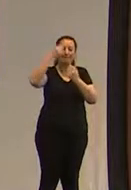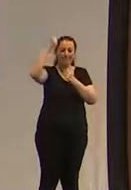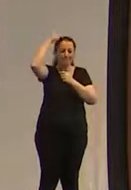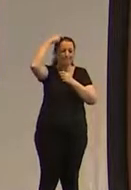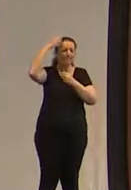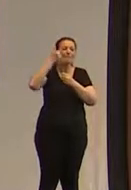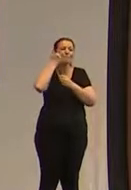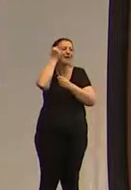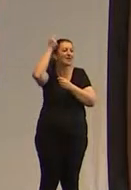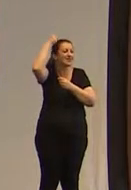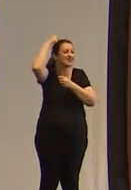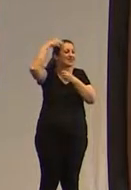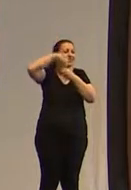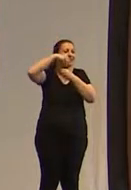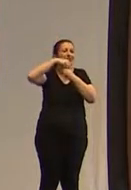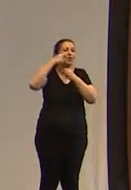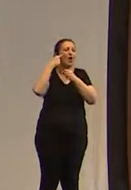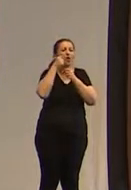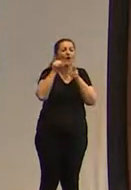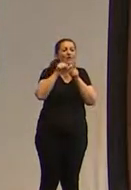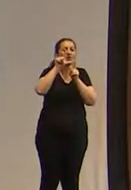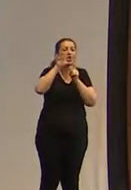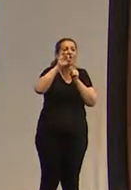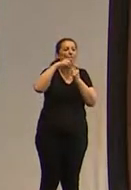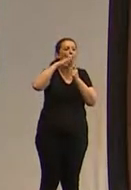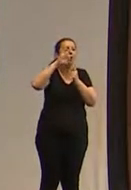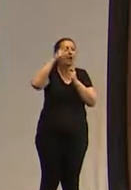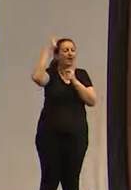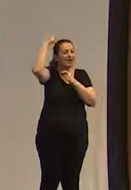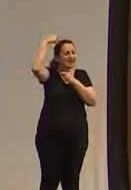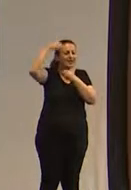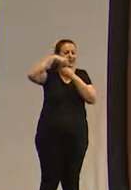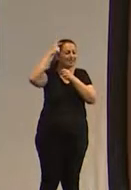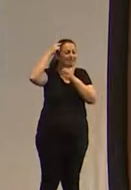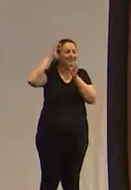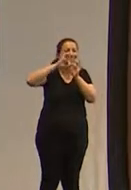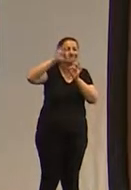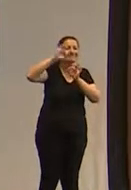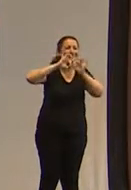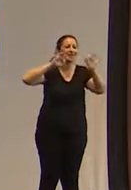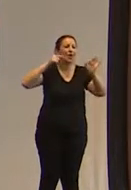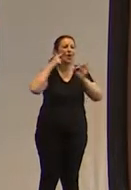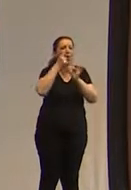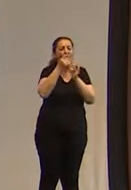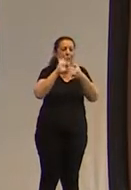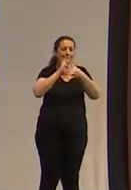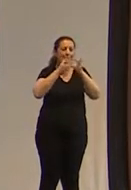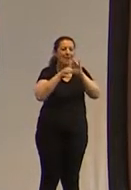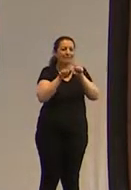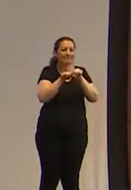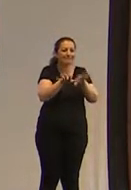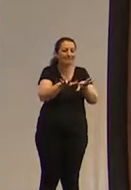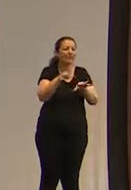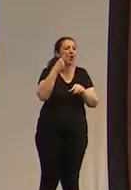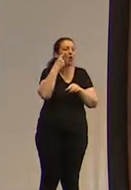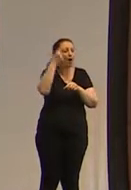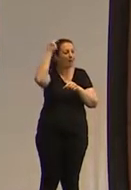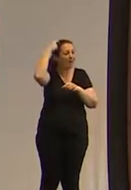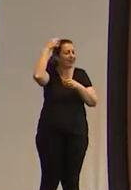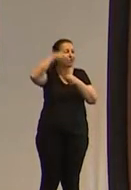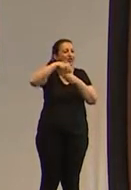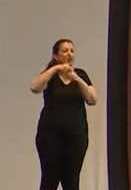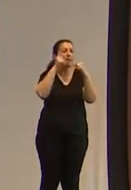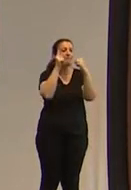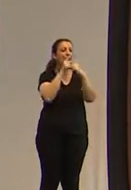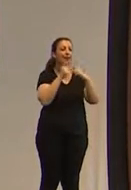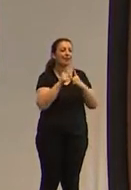that was sent so in the prefrontal cortex there are 300 neurons and they connect to each other and